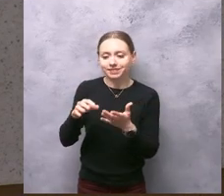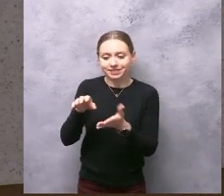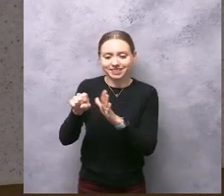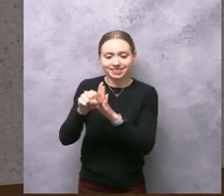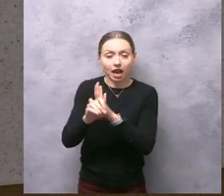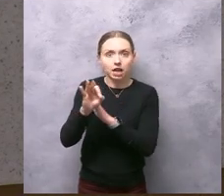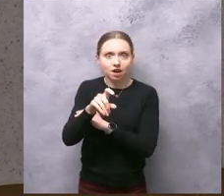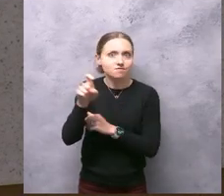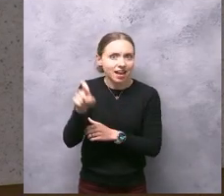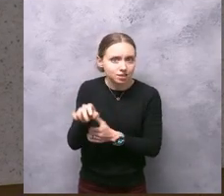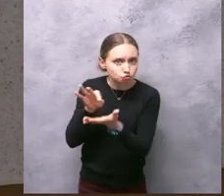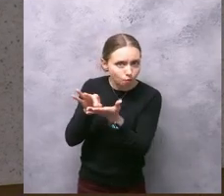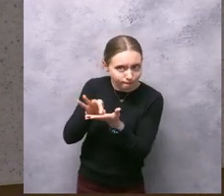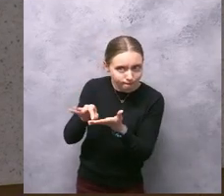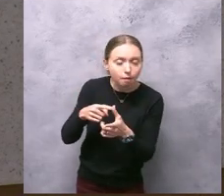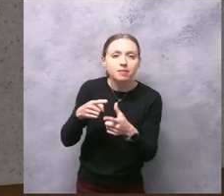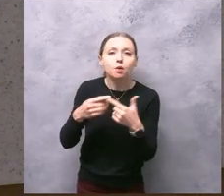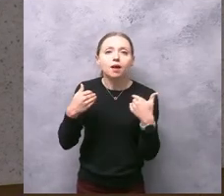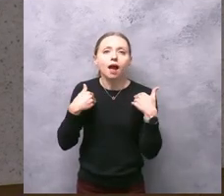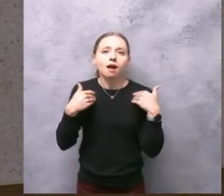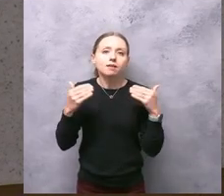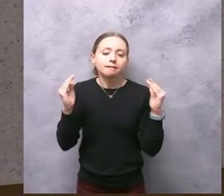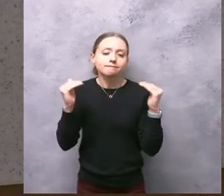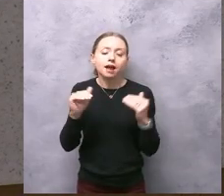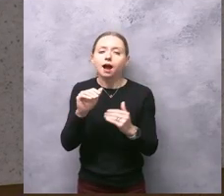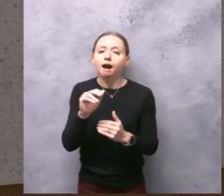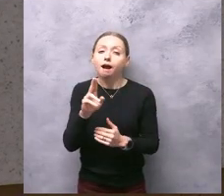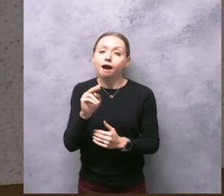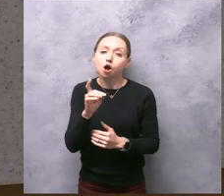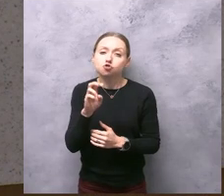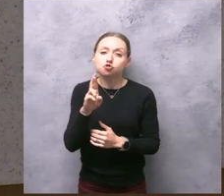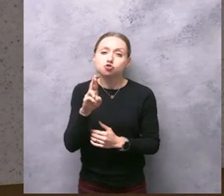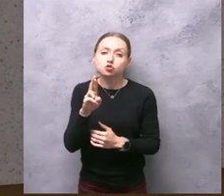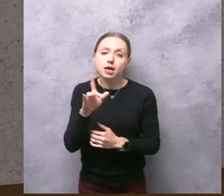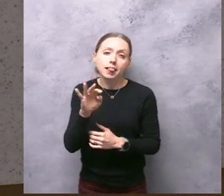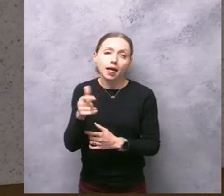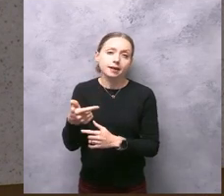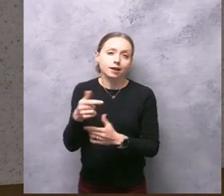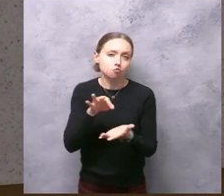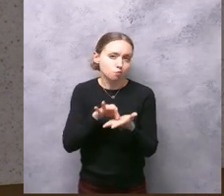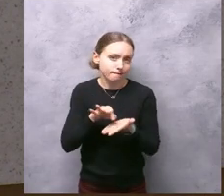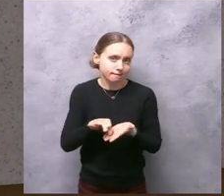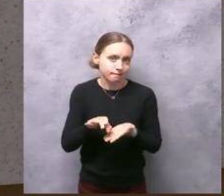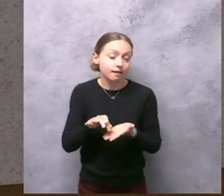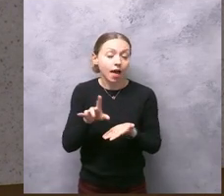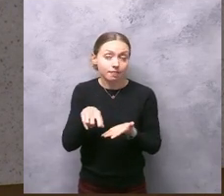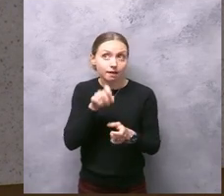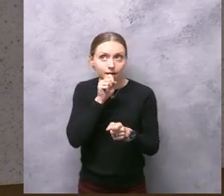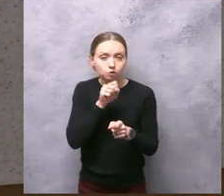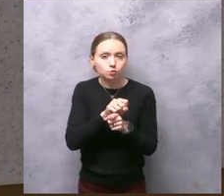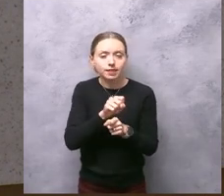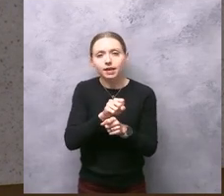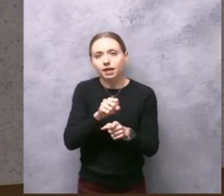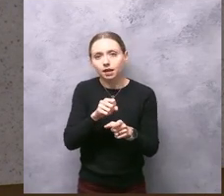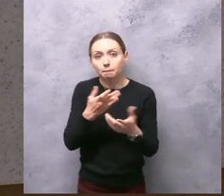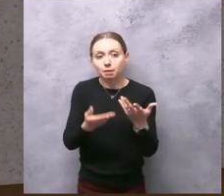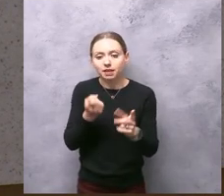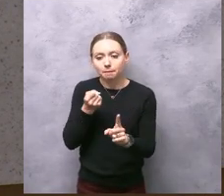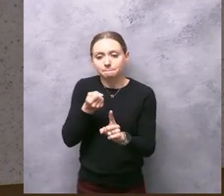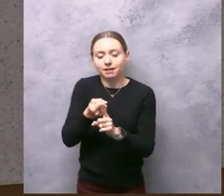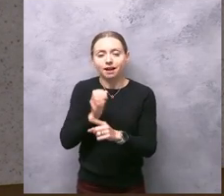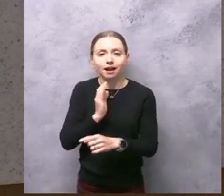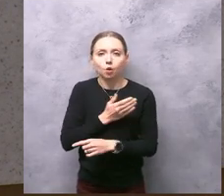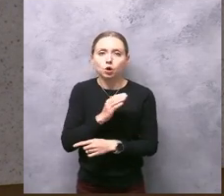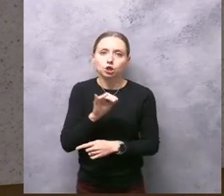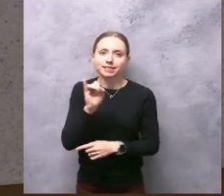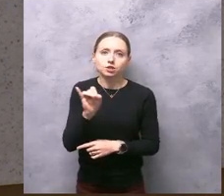we have what's called an underlying rating, and that underlying rating is what actually affects maybe the interest rates that we might have